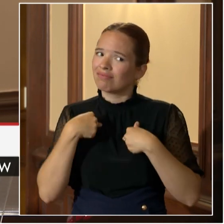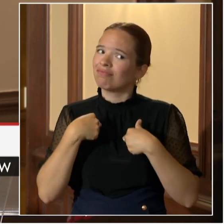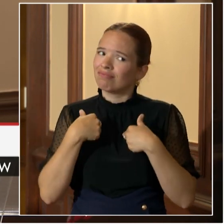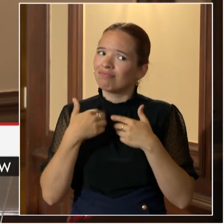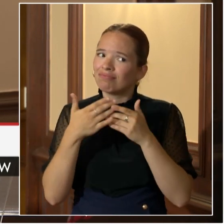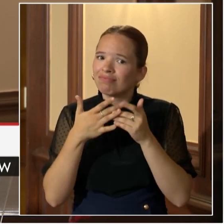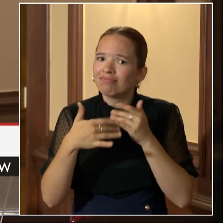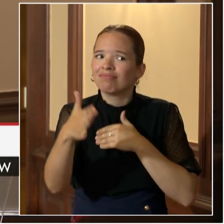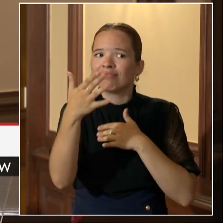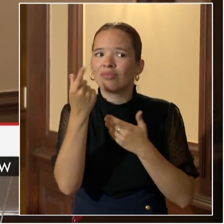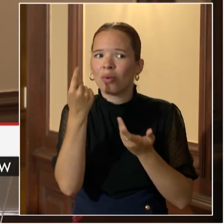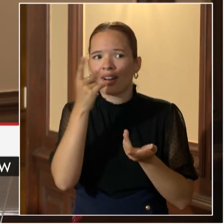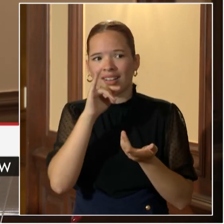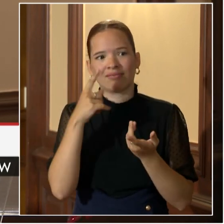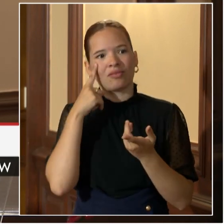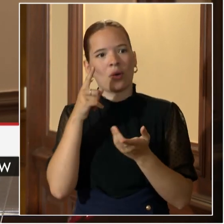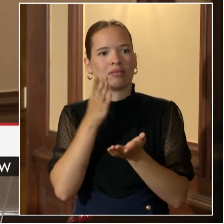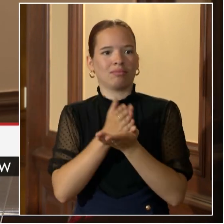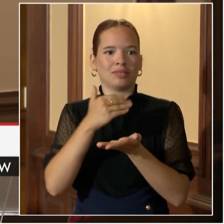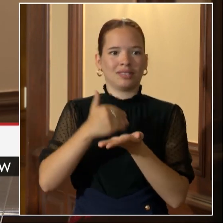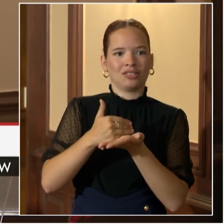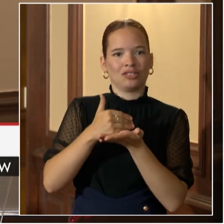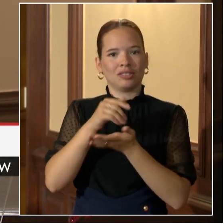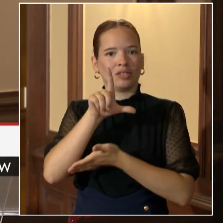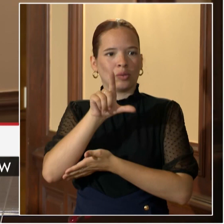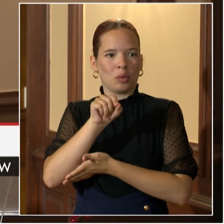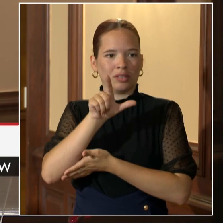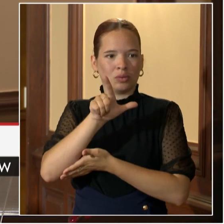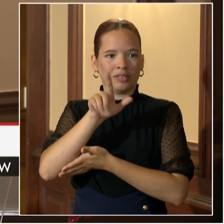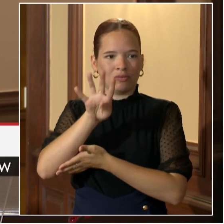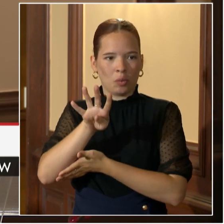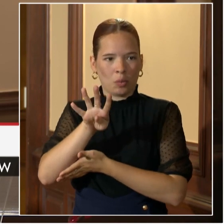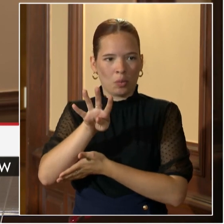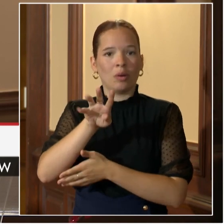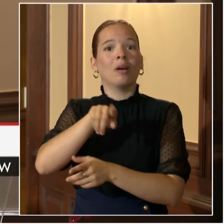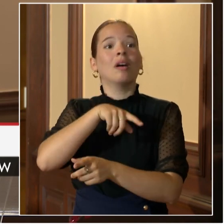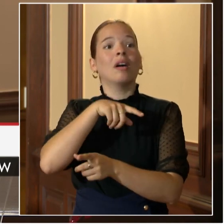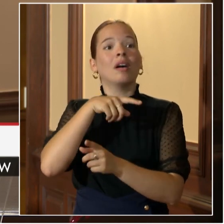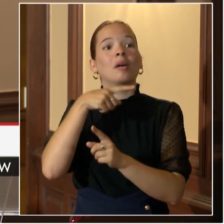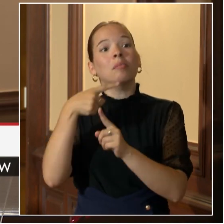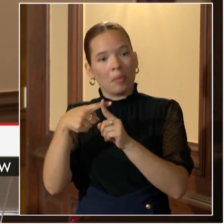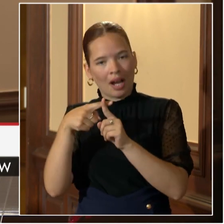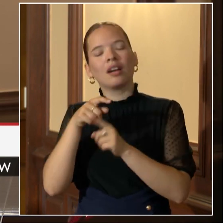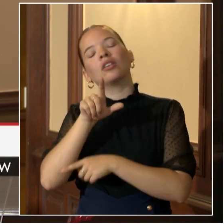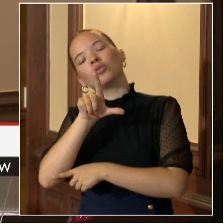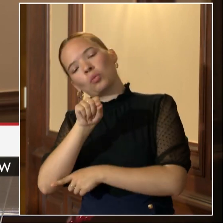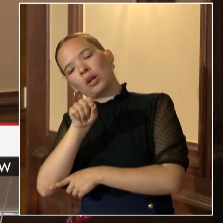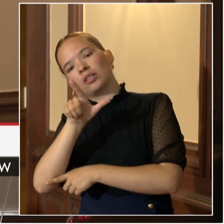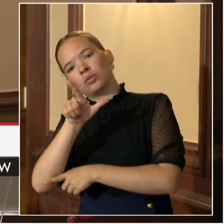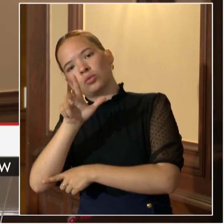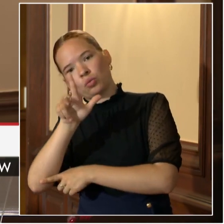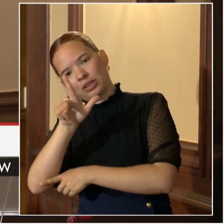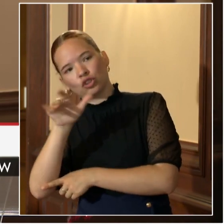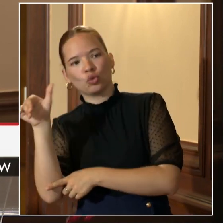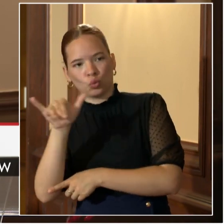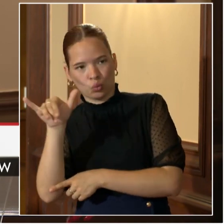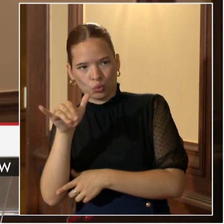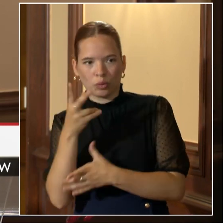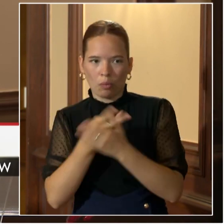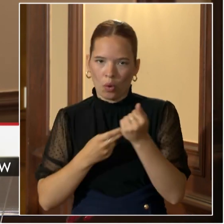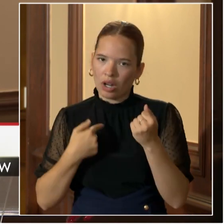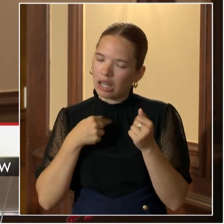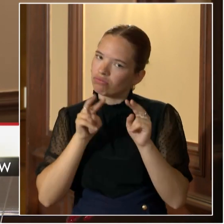FY23 and FY24. We know that our plight in the Senate and in the House,